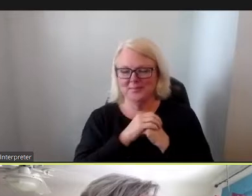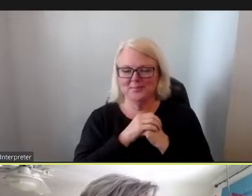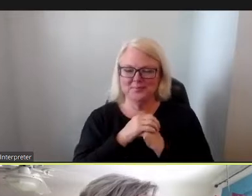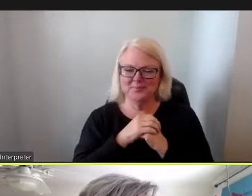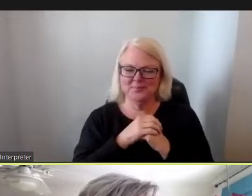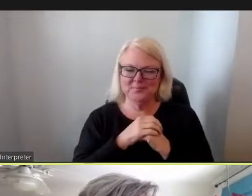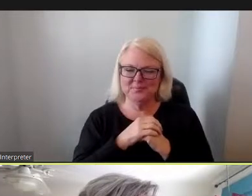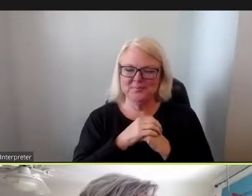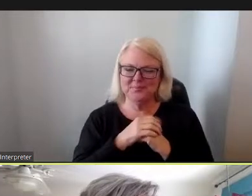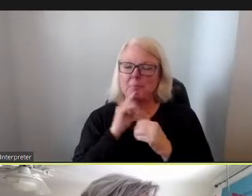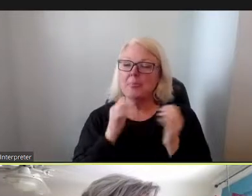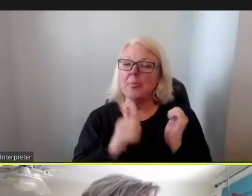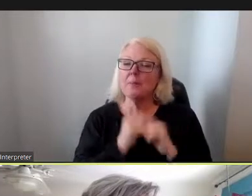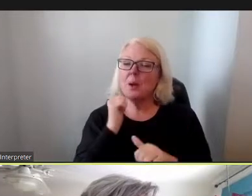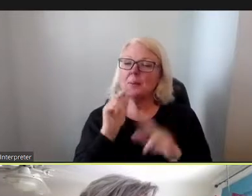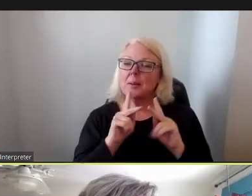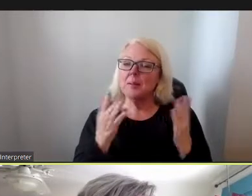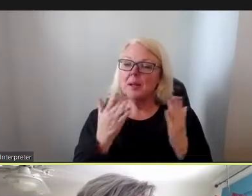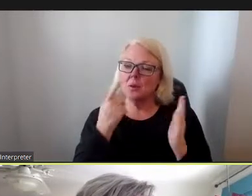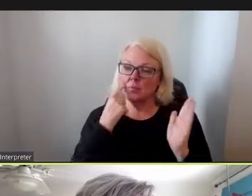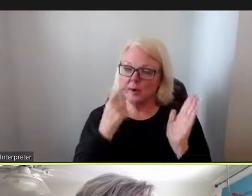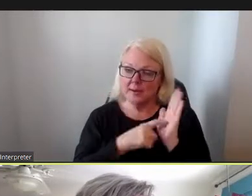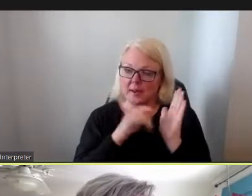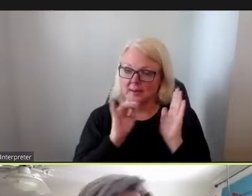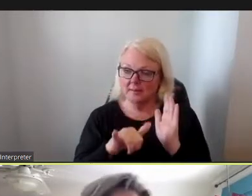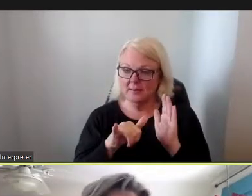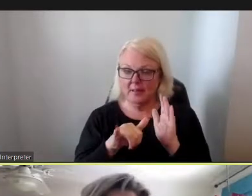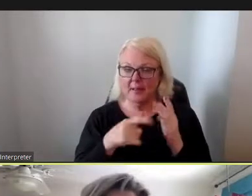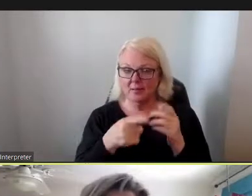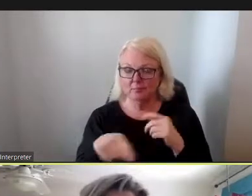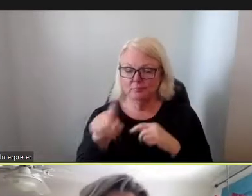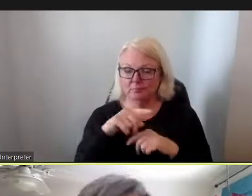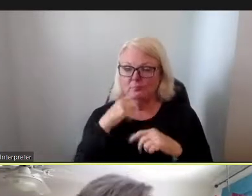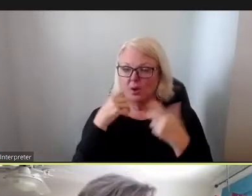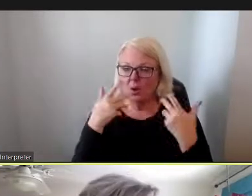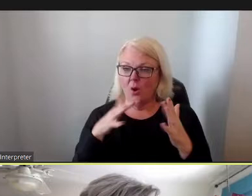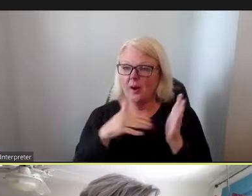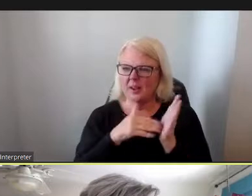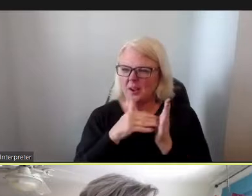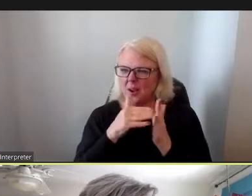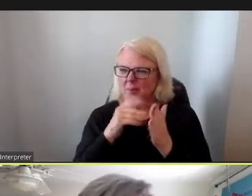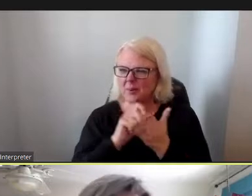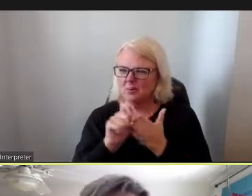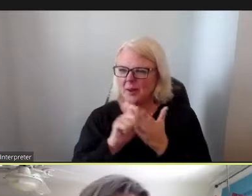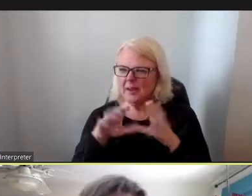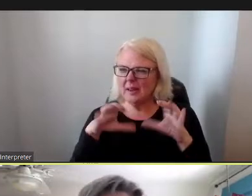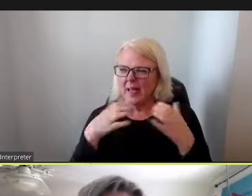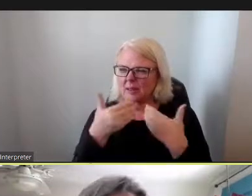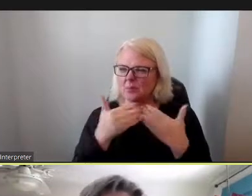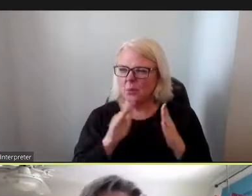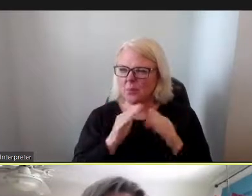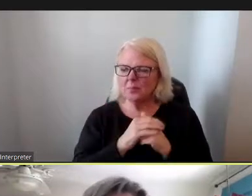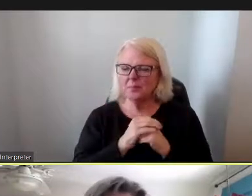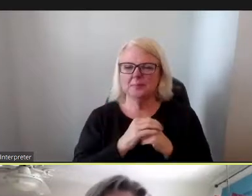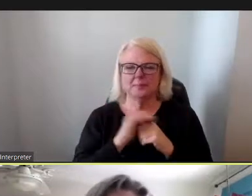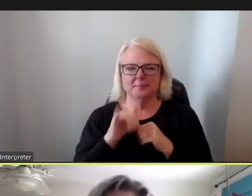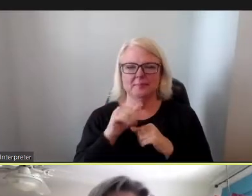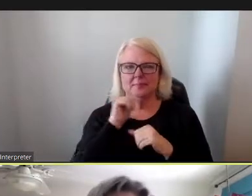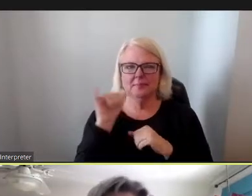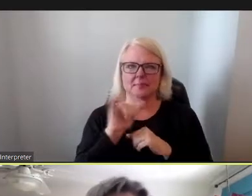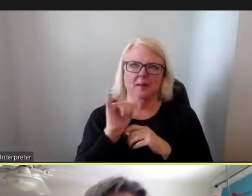Now, most people here probably recognize that these practices are already common in the writing classroom. This is not